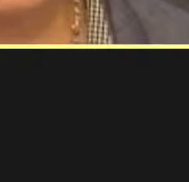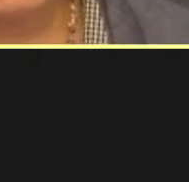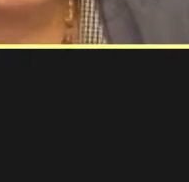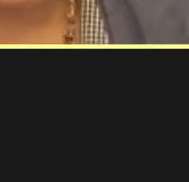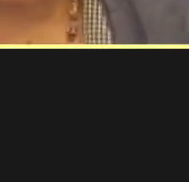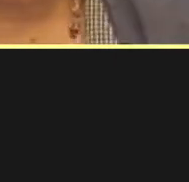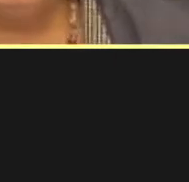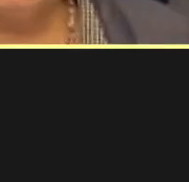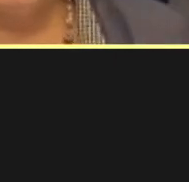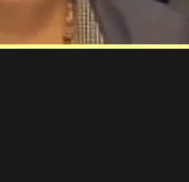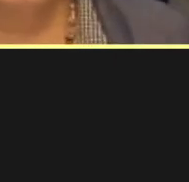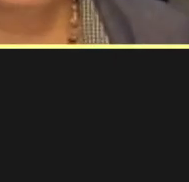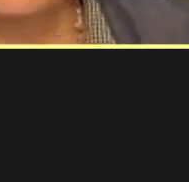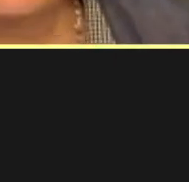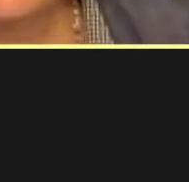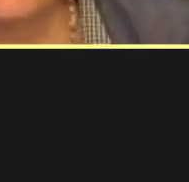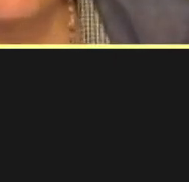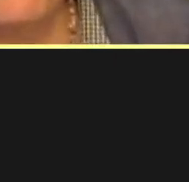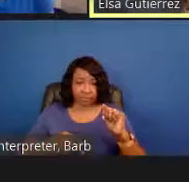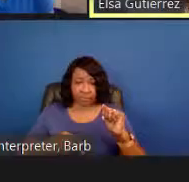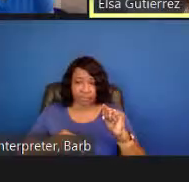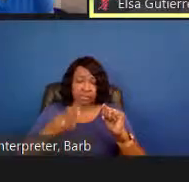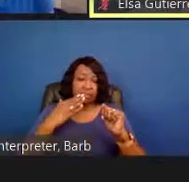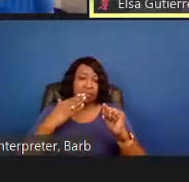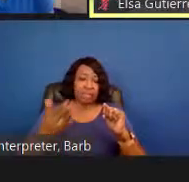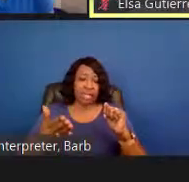great. Thank you.